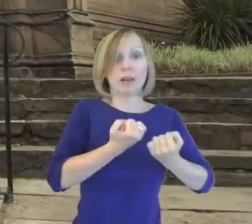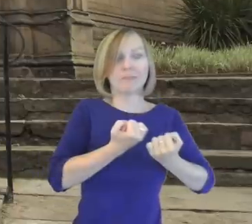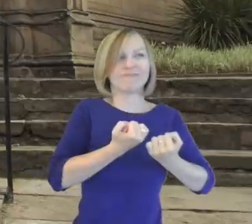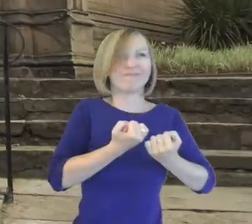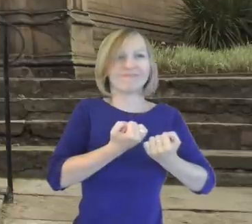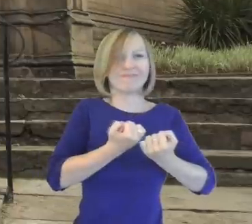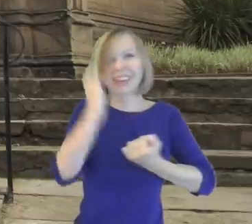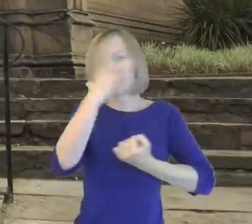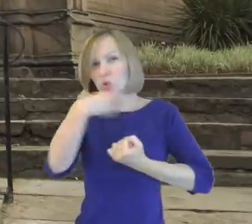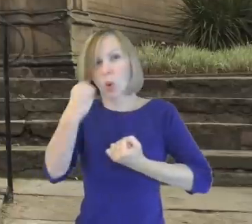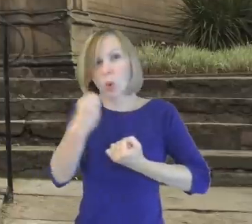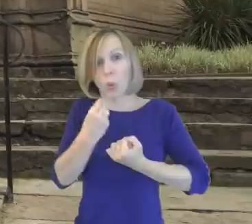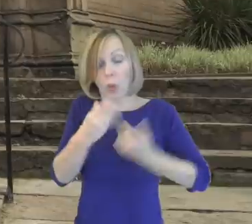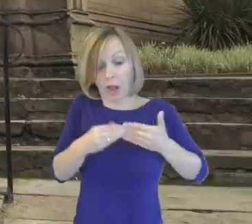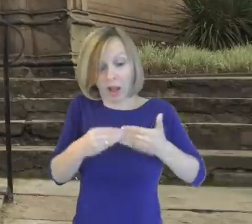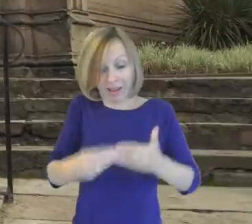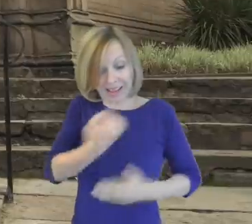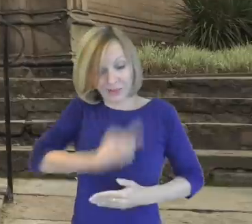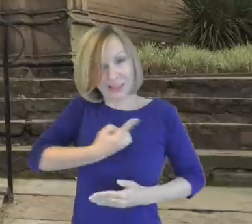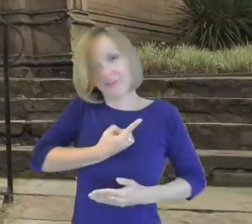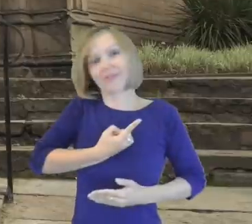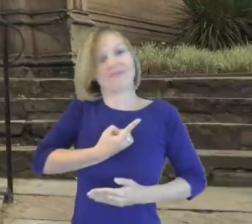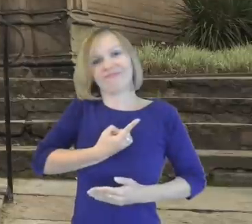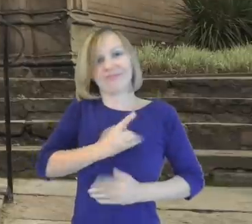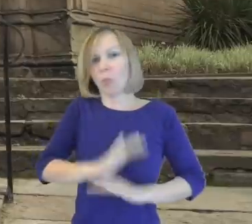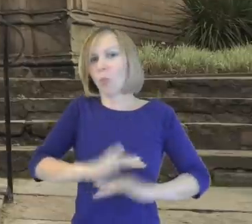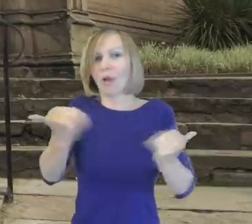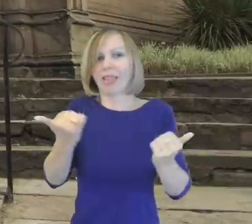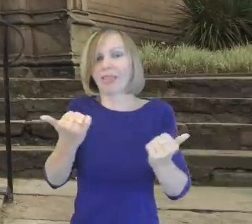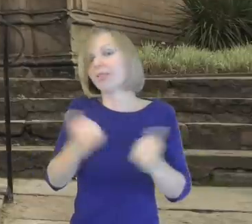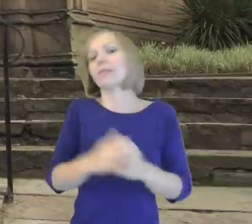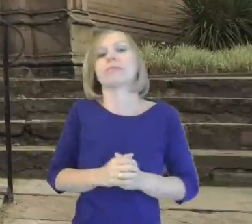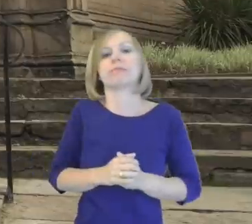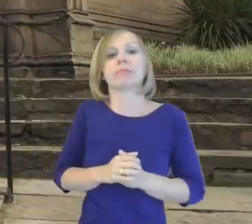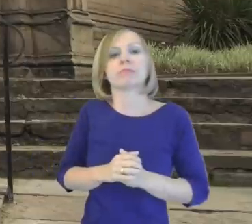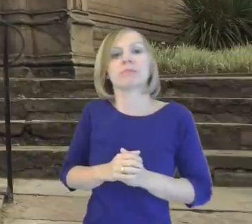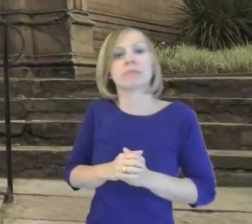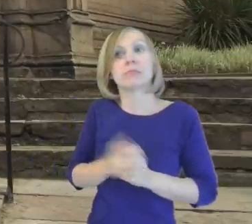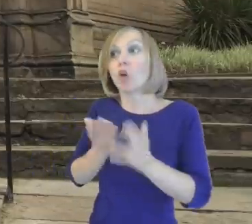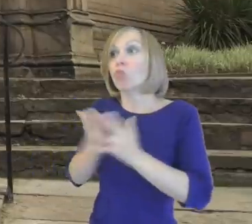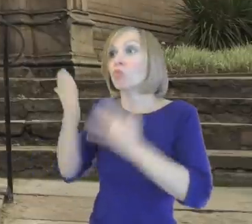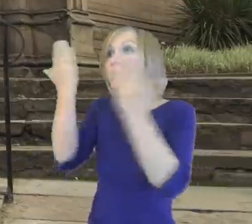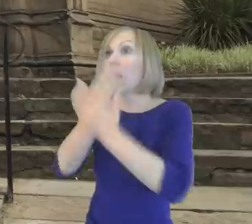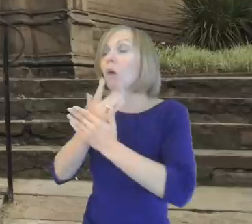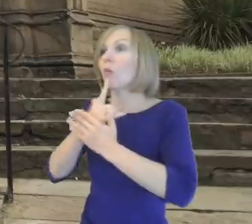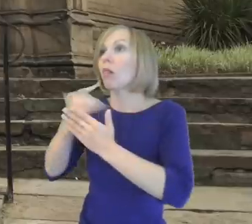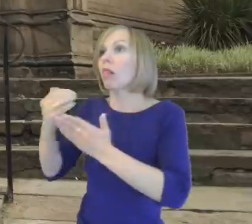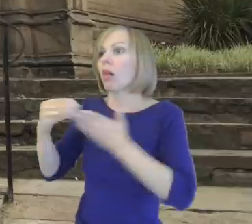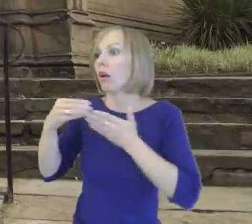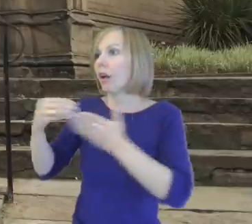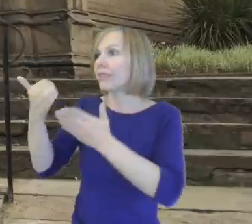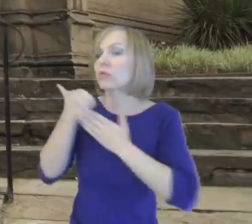our own souls. Guidance and grace may not be things that we attain overnight, but if we walk